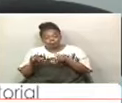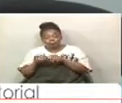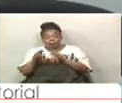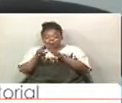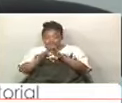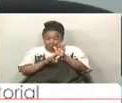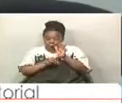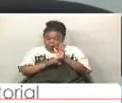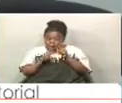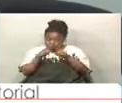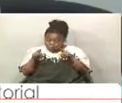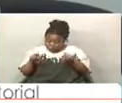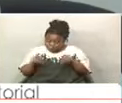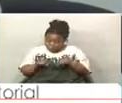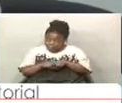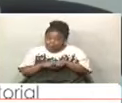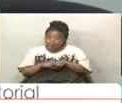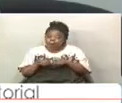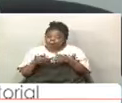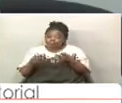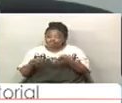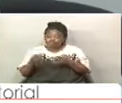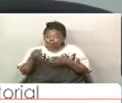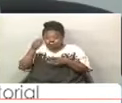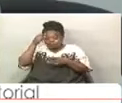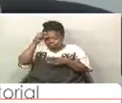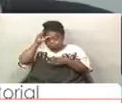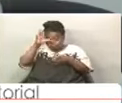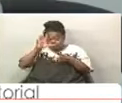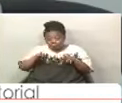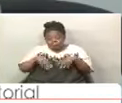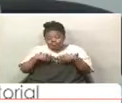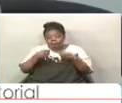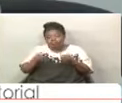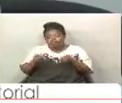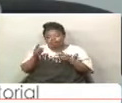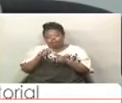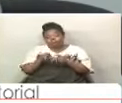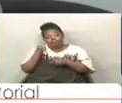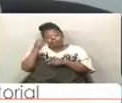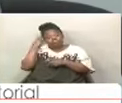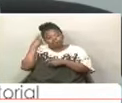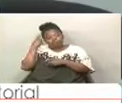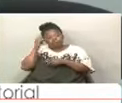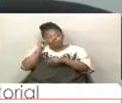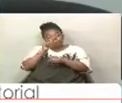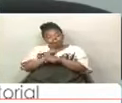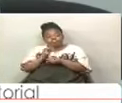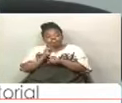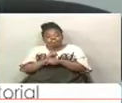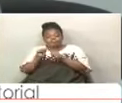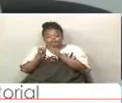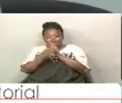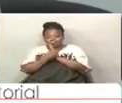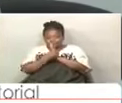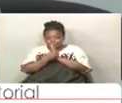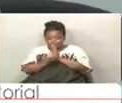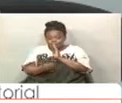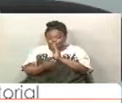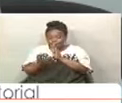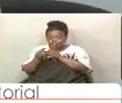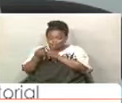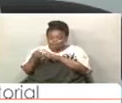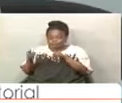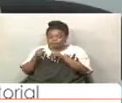it, but we can also, as content providers and as people who understand content, working with experts in